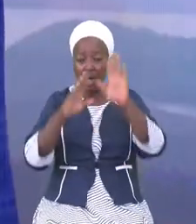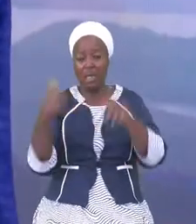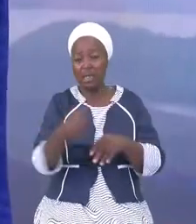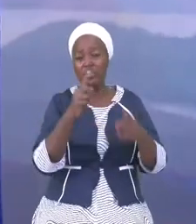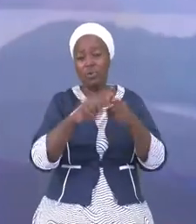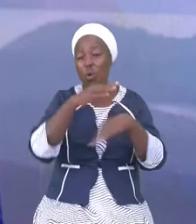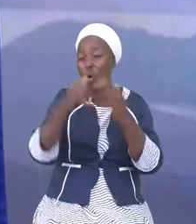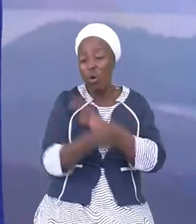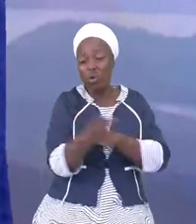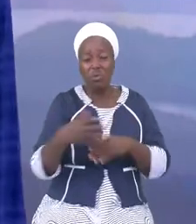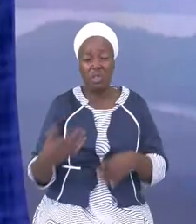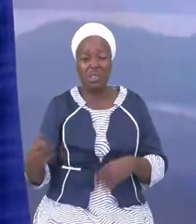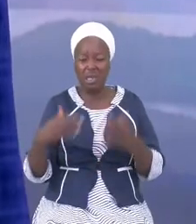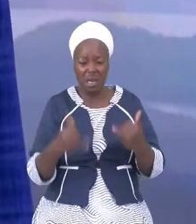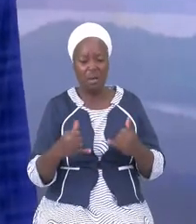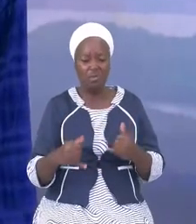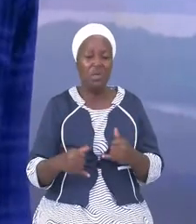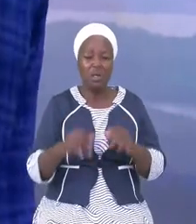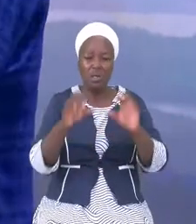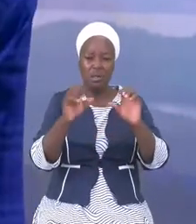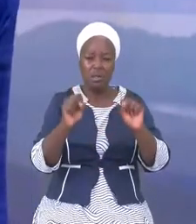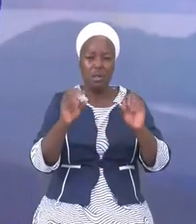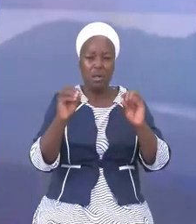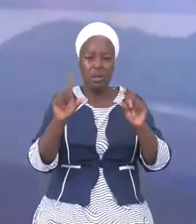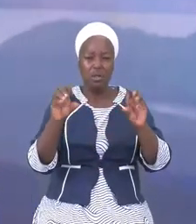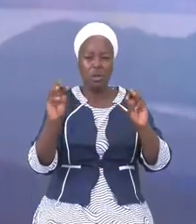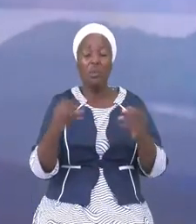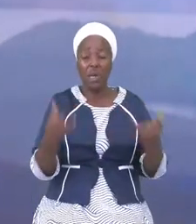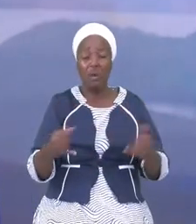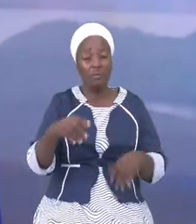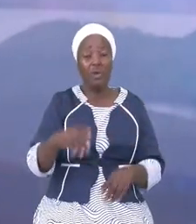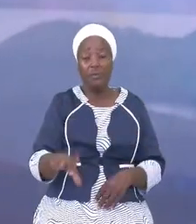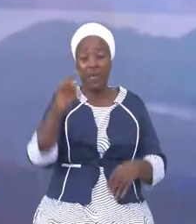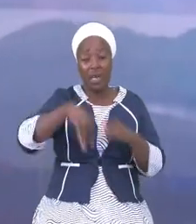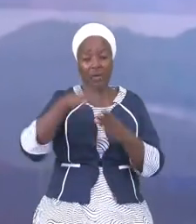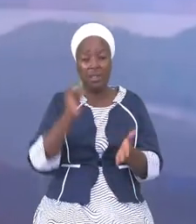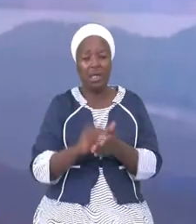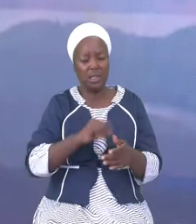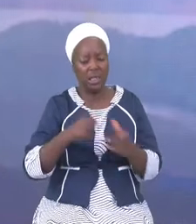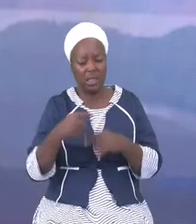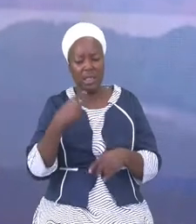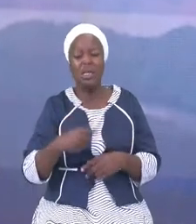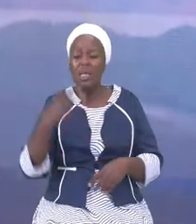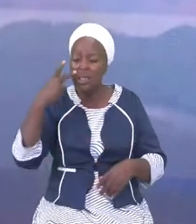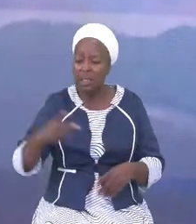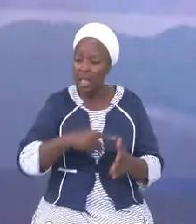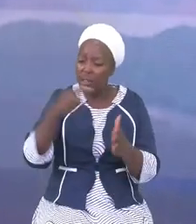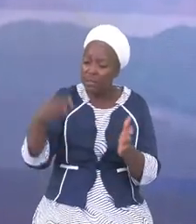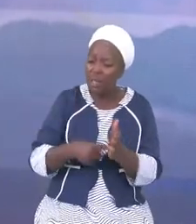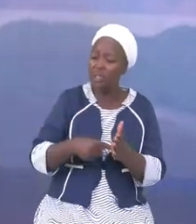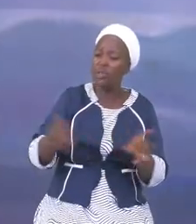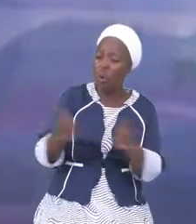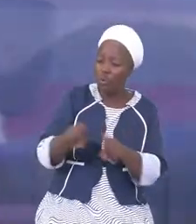now eventually Solomon discovered, and he said, behold, this also is